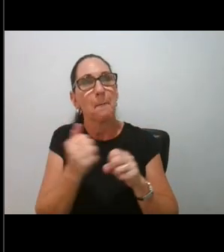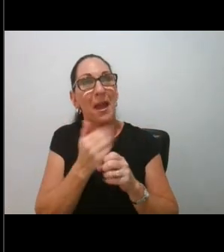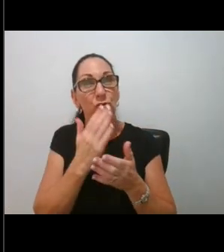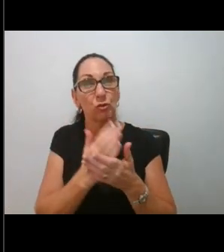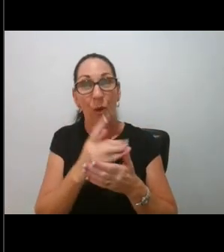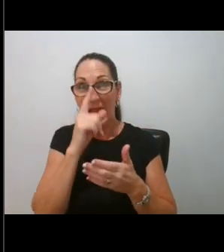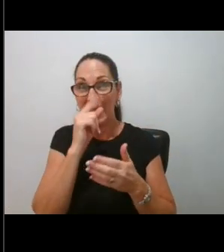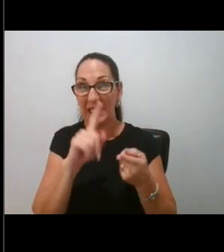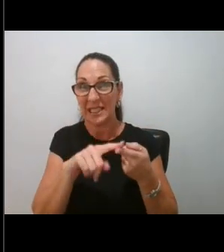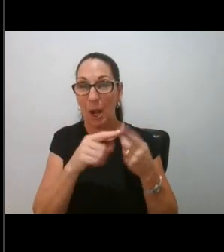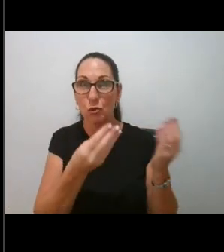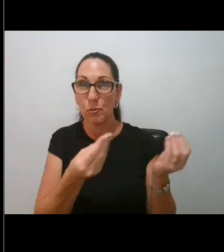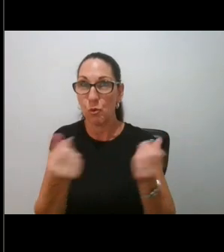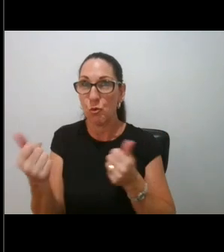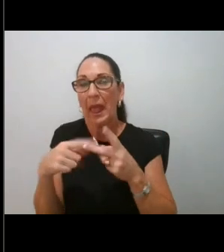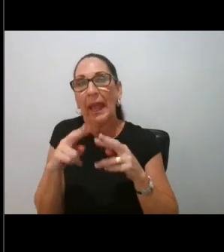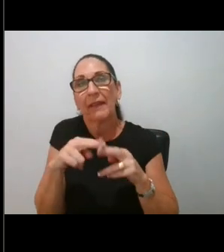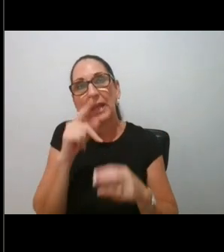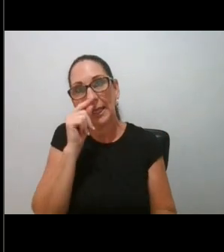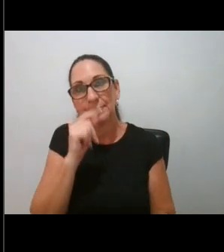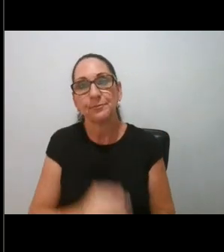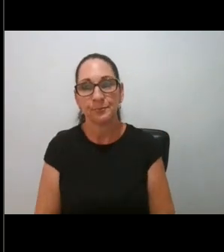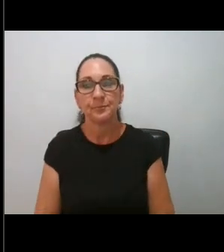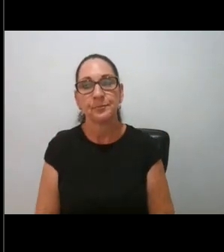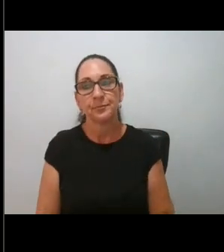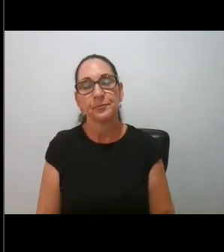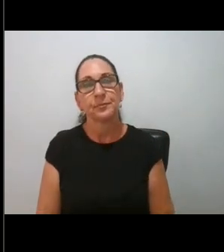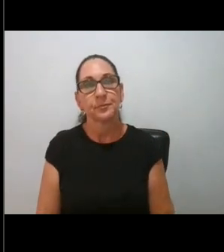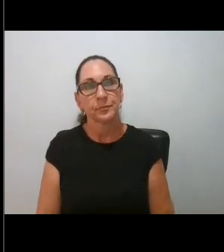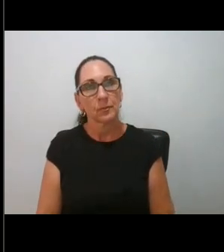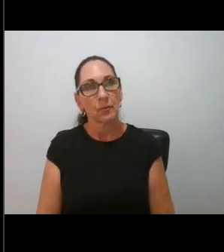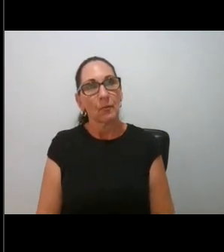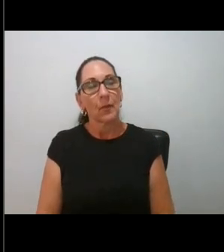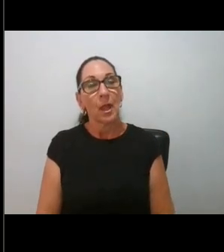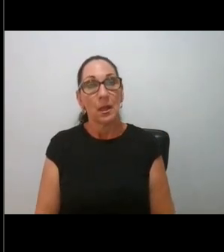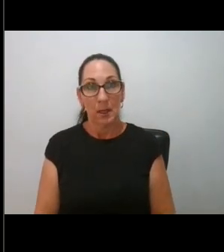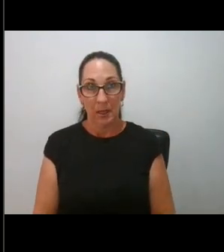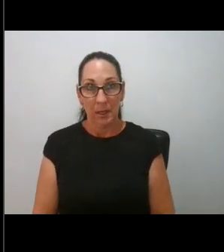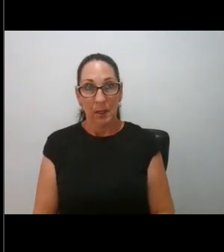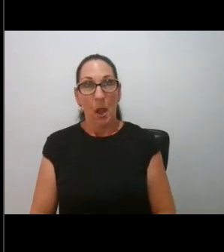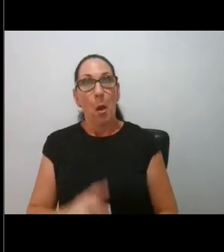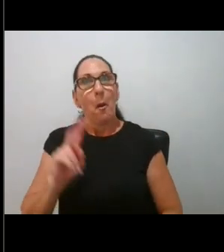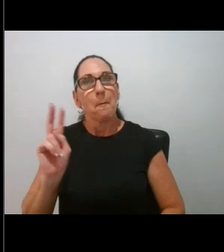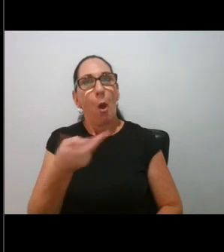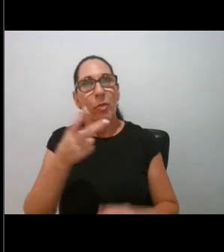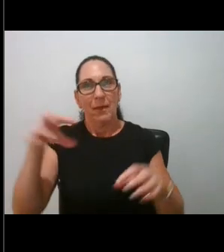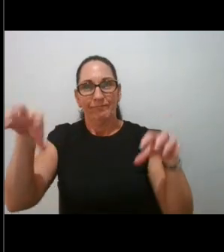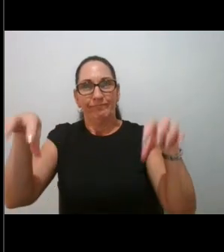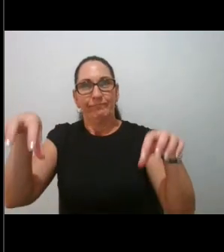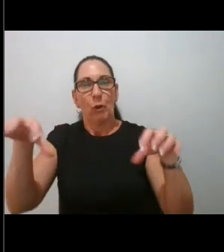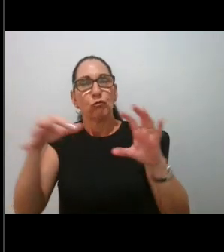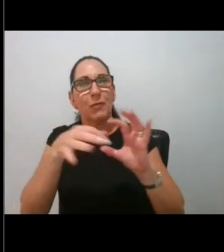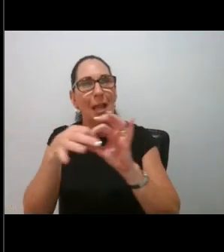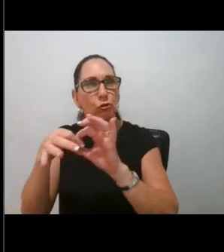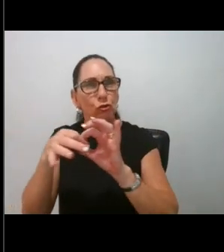if possible. The relationship between the parties obviously is also significant. So any concerns